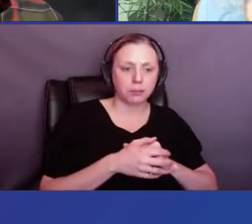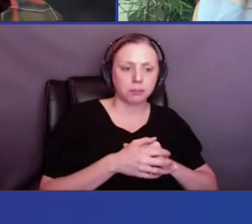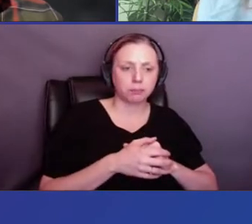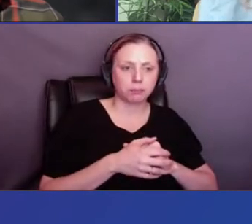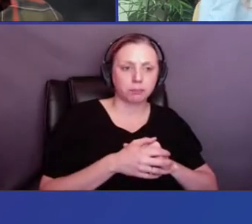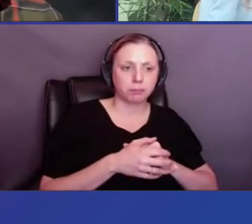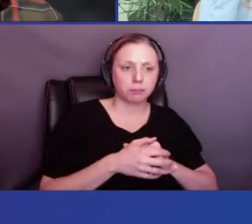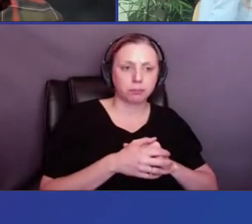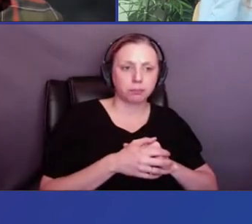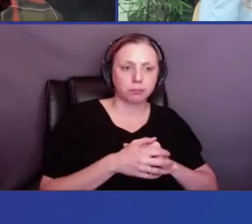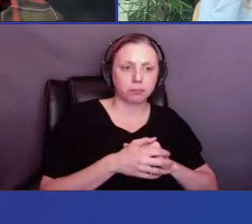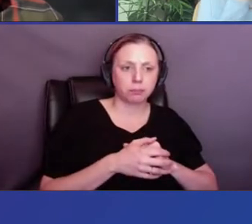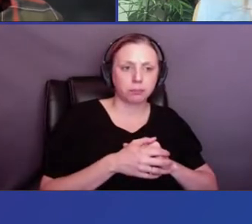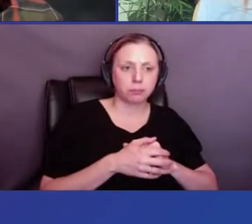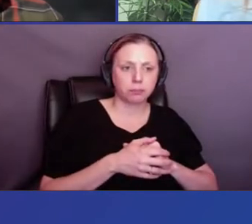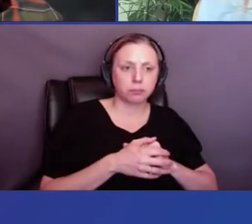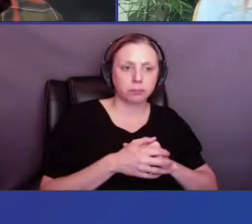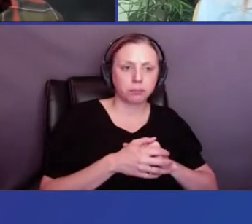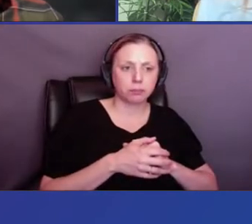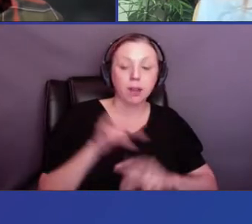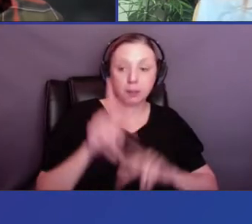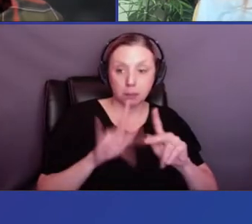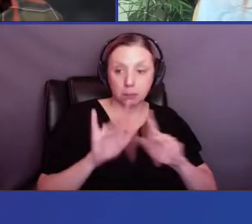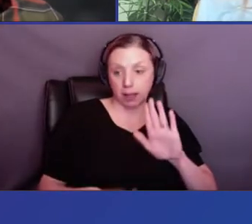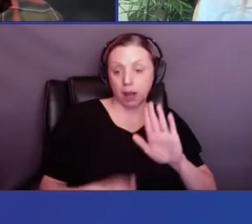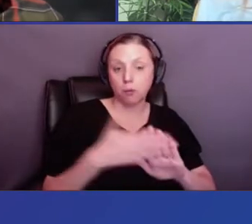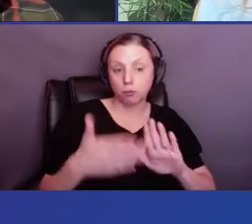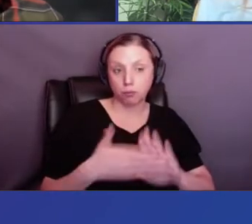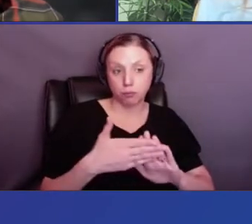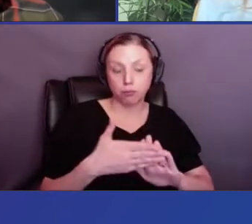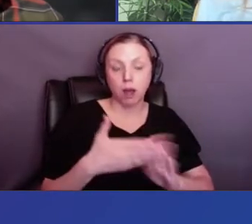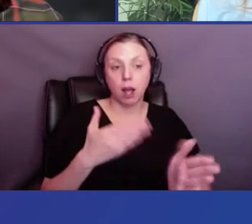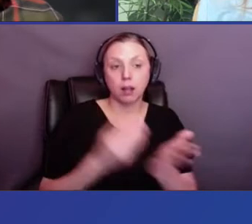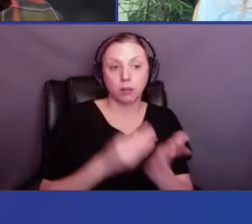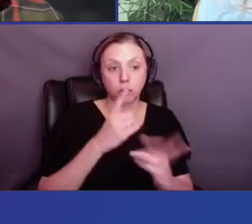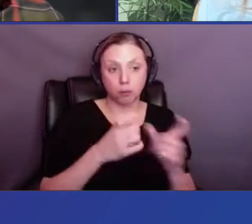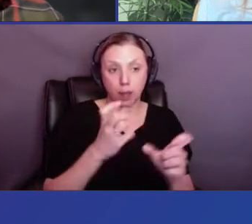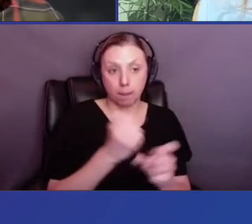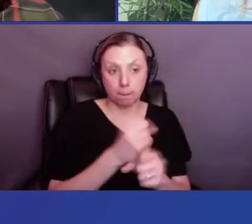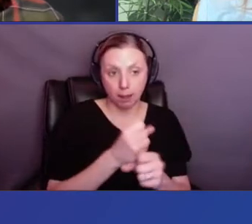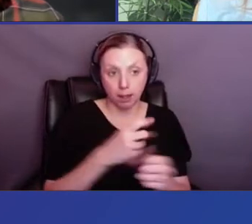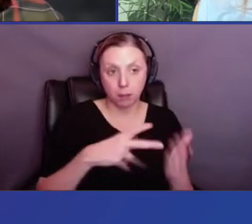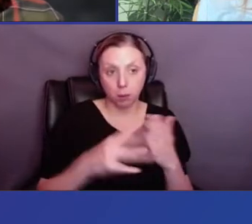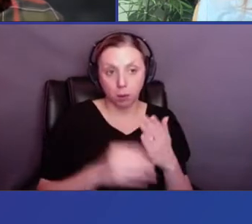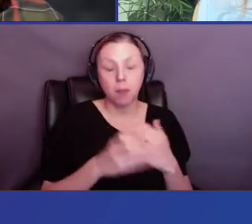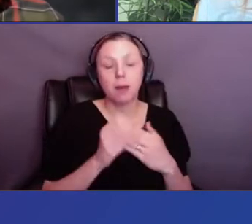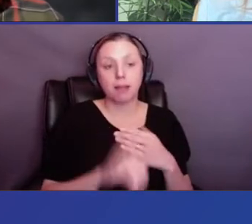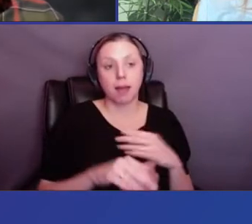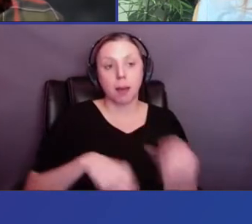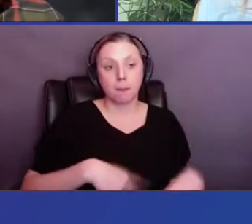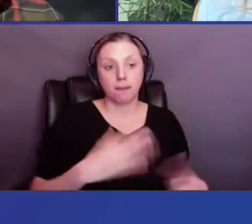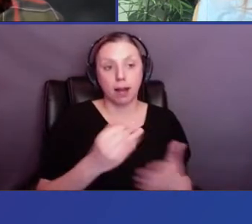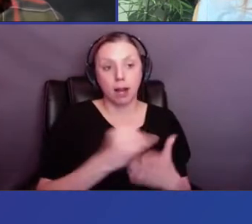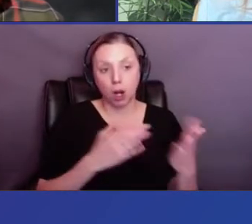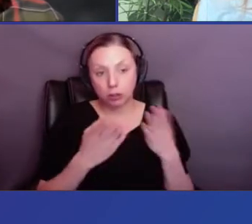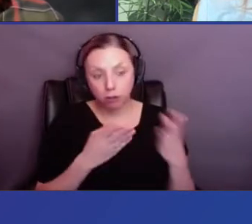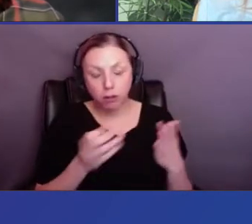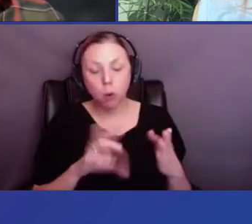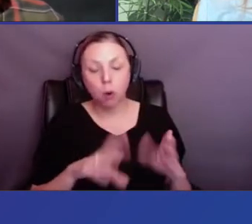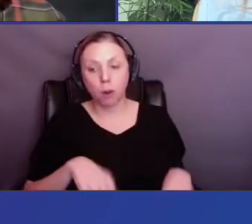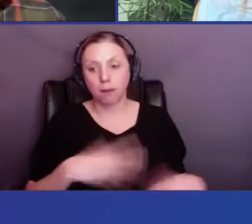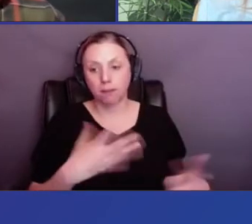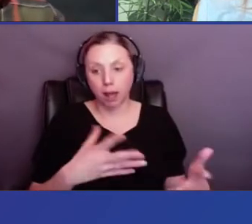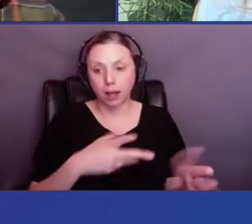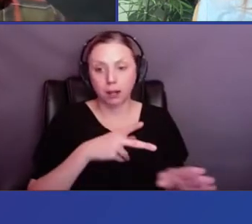the folks that run these grant making programs or are providing artist services or are providing